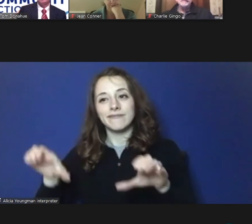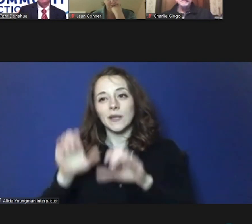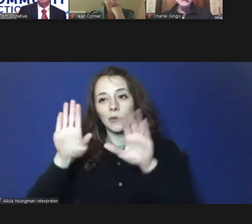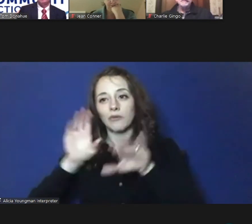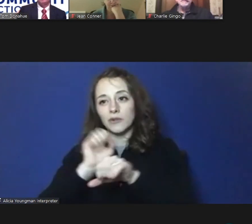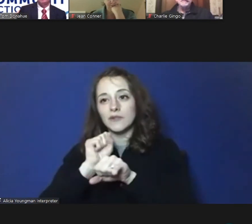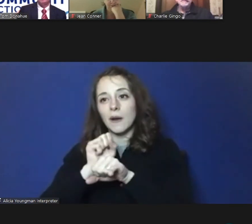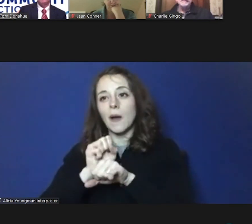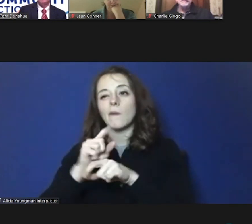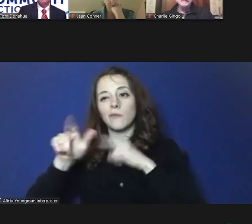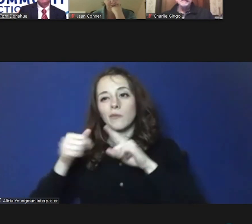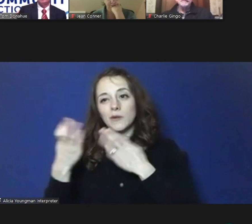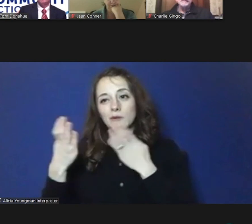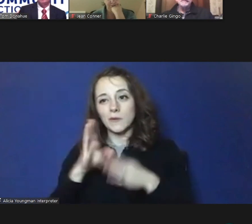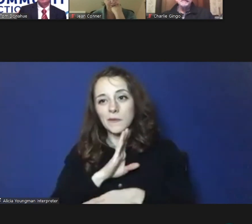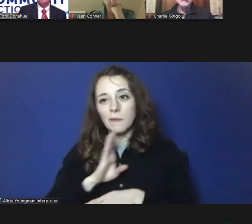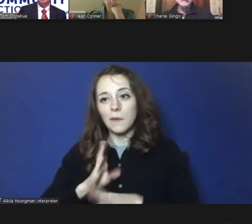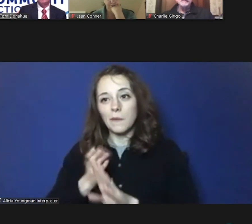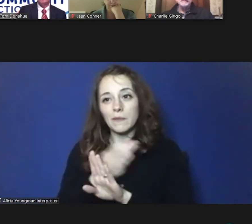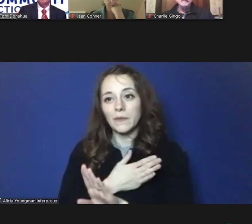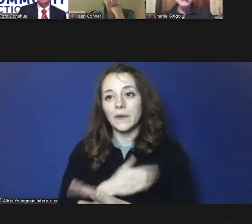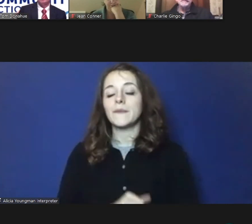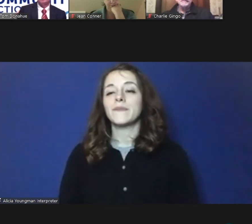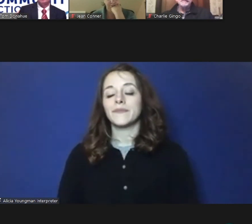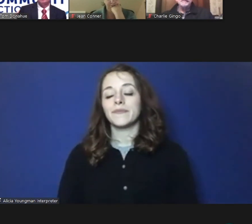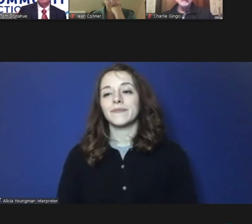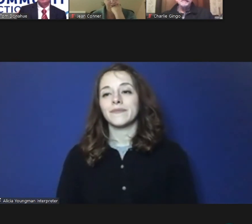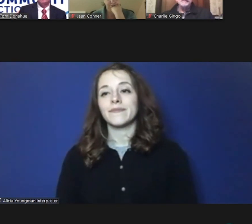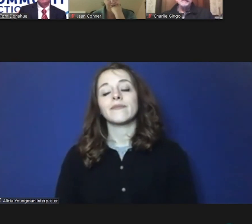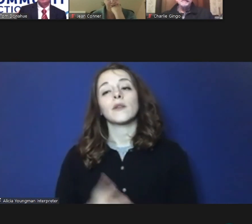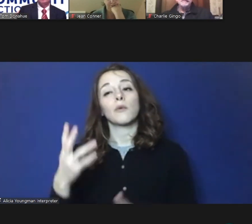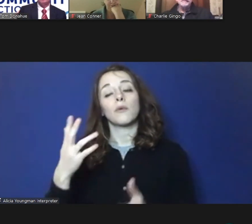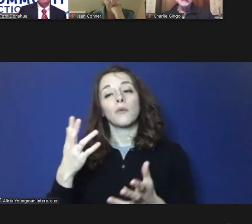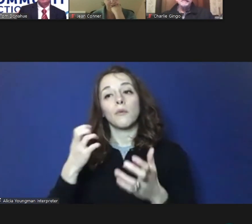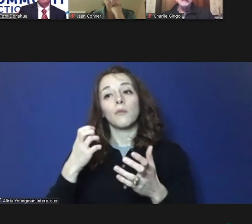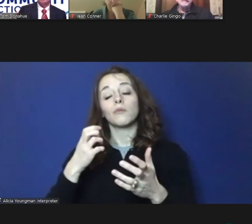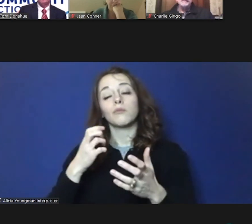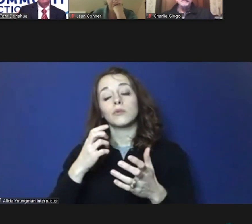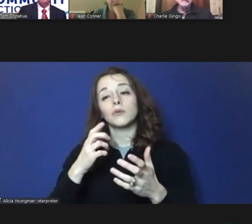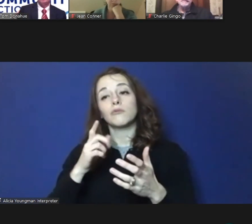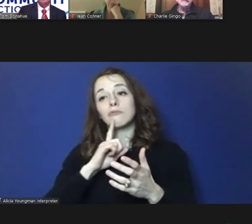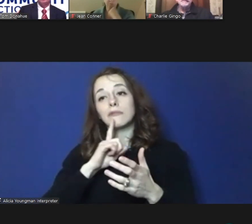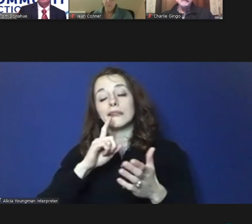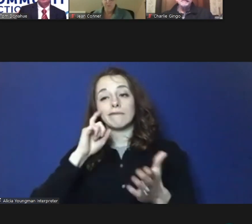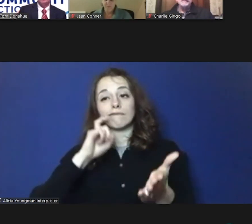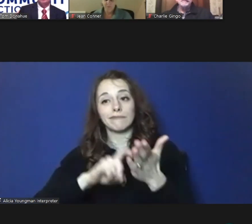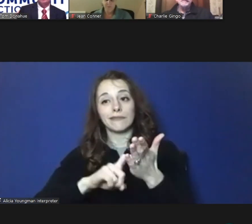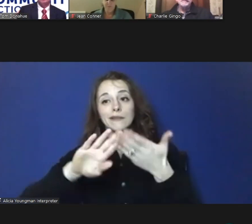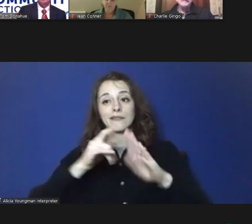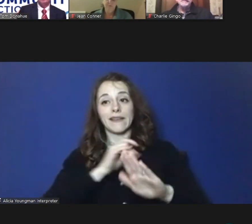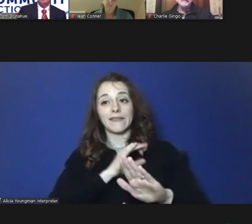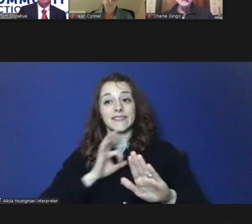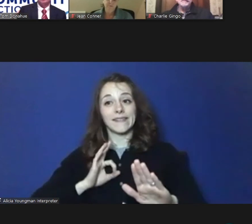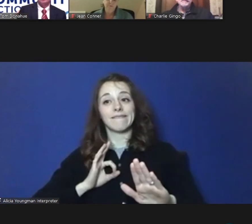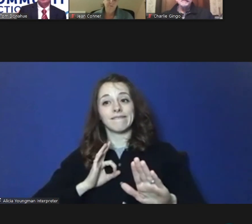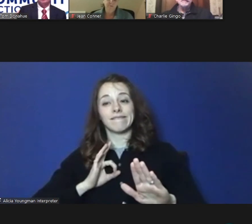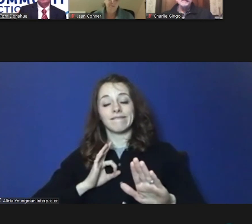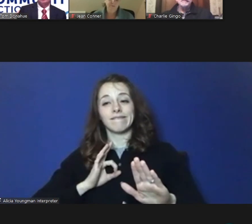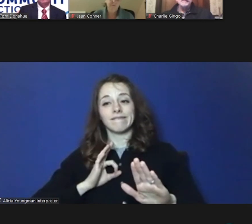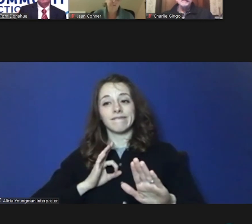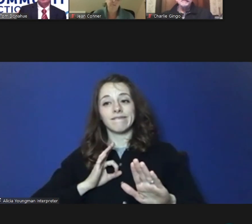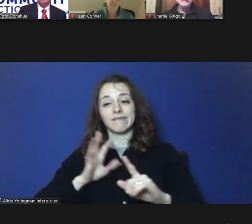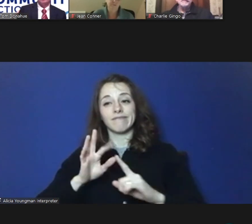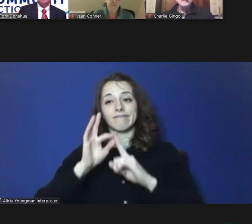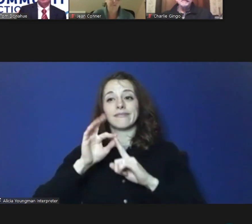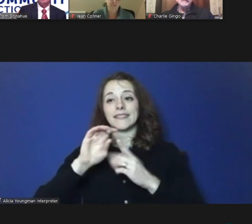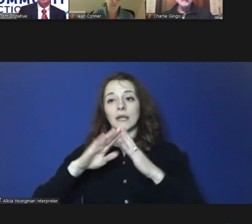other sentiments that have gone by to really acknowledge our town staff, particularly our town manager,